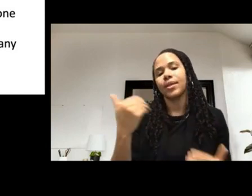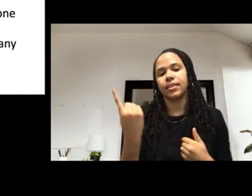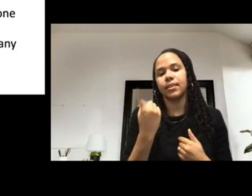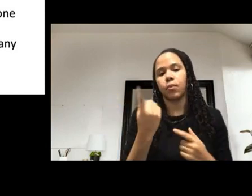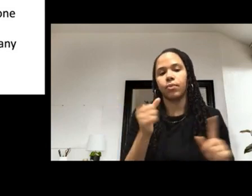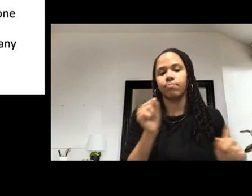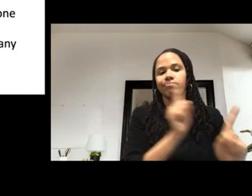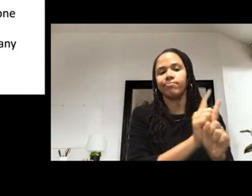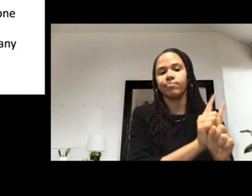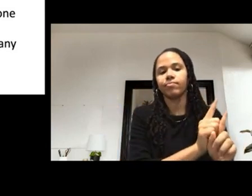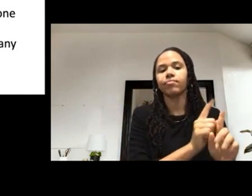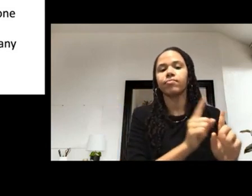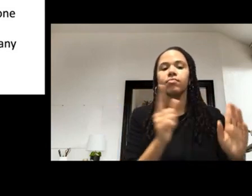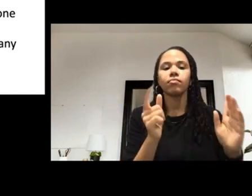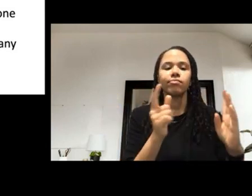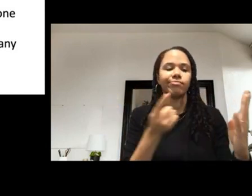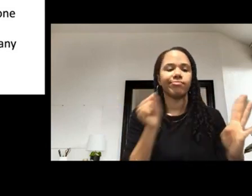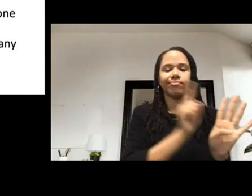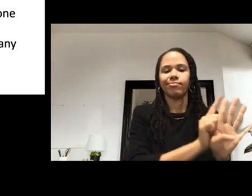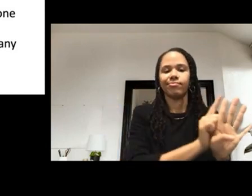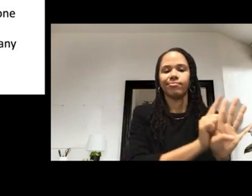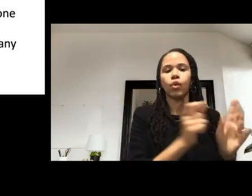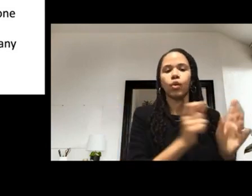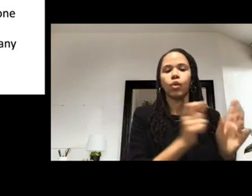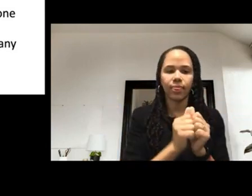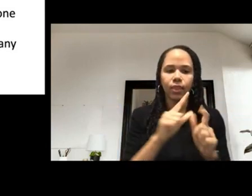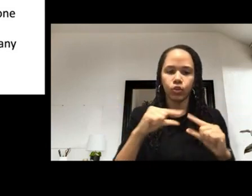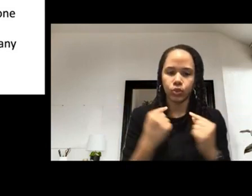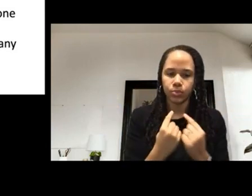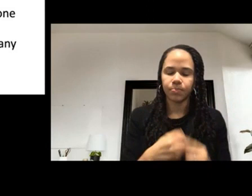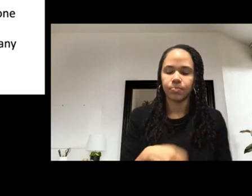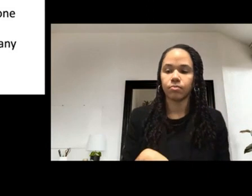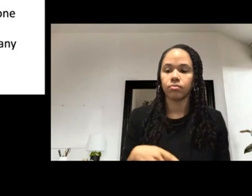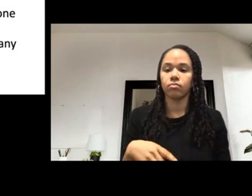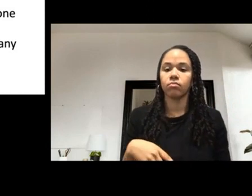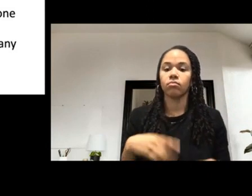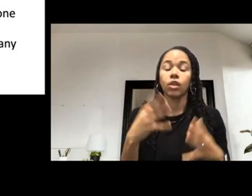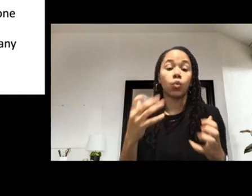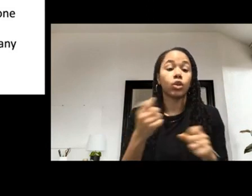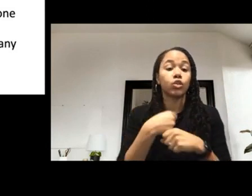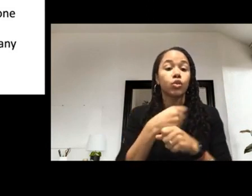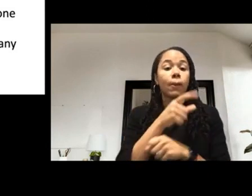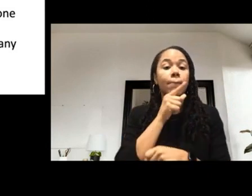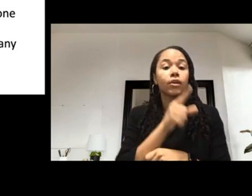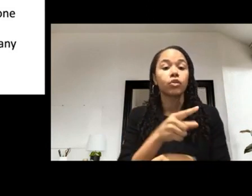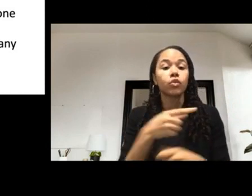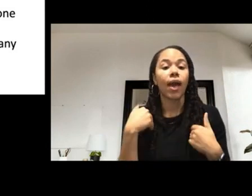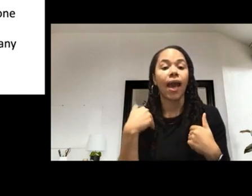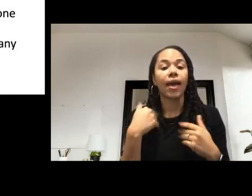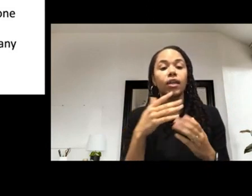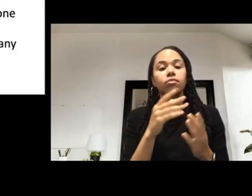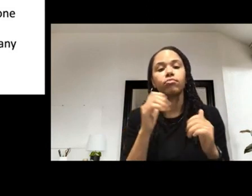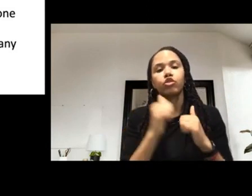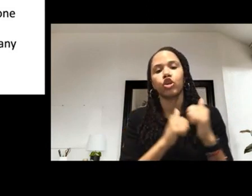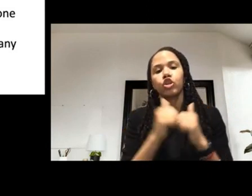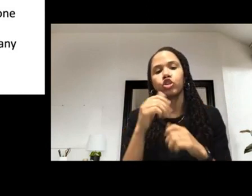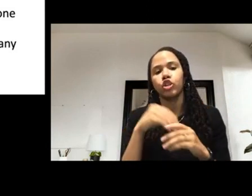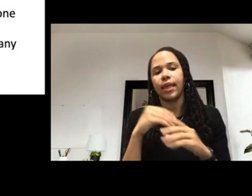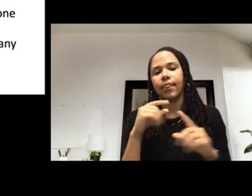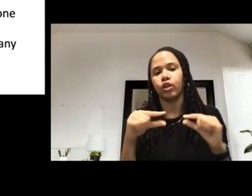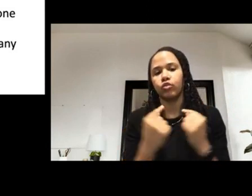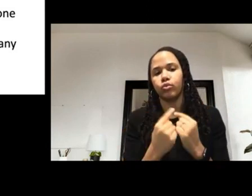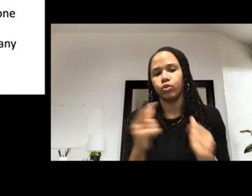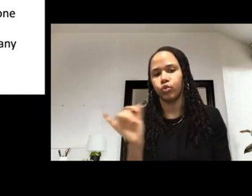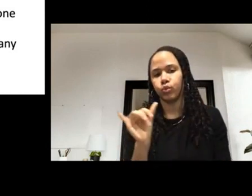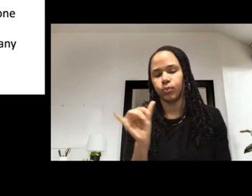We tried to make sure that there was structure in their work. Something that's challenging for a lot of autistic teens is